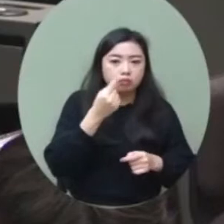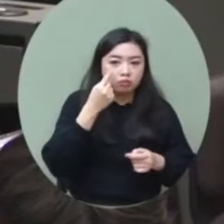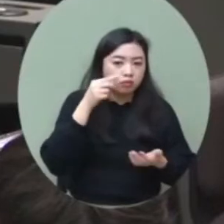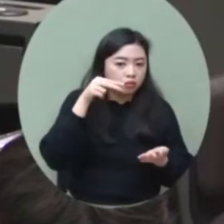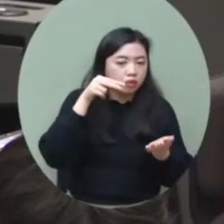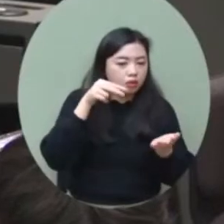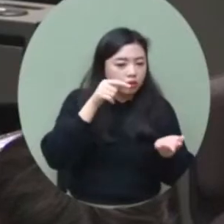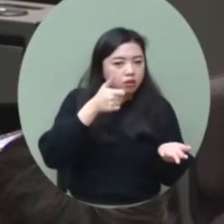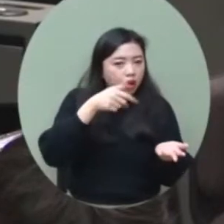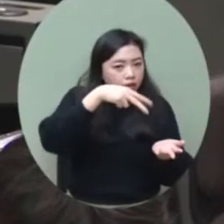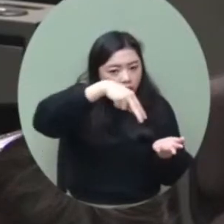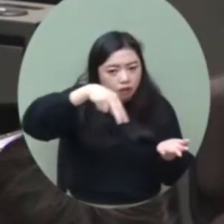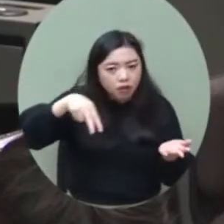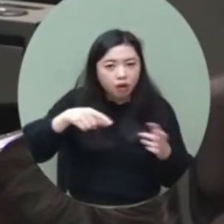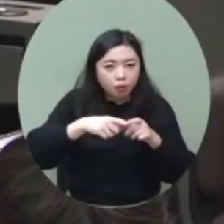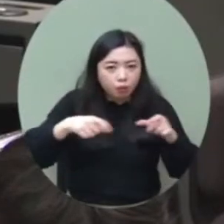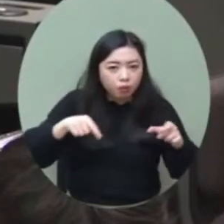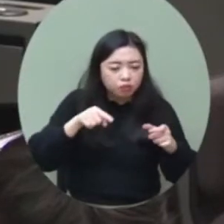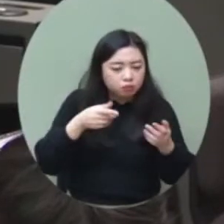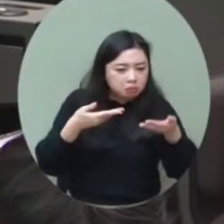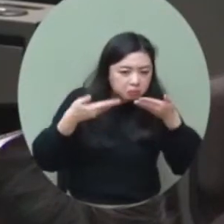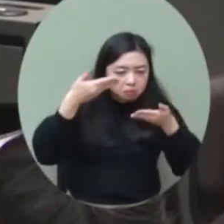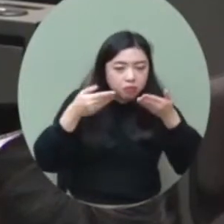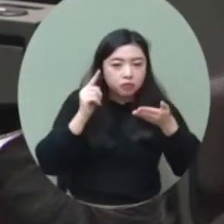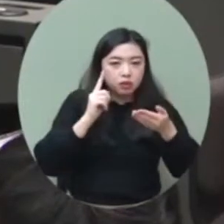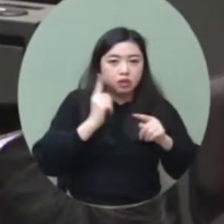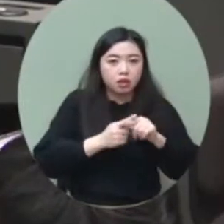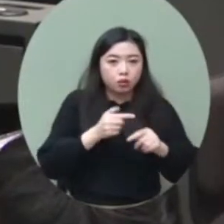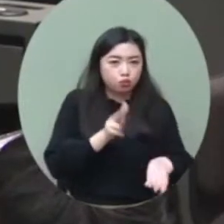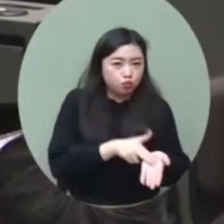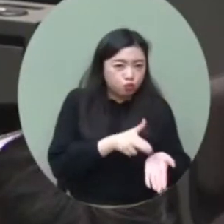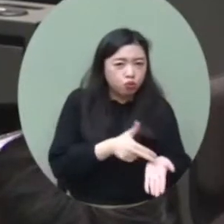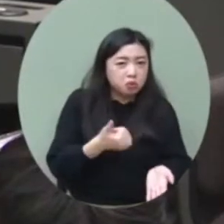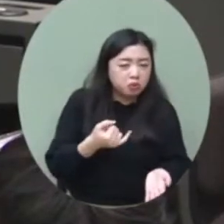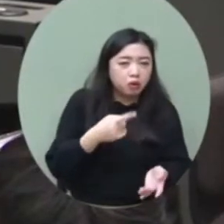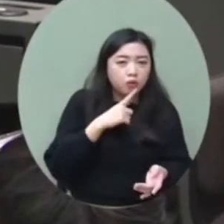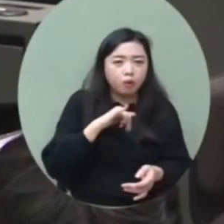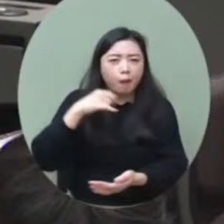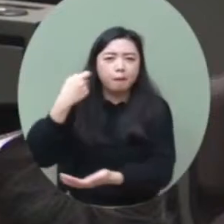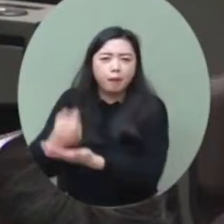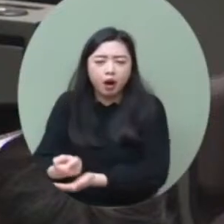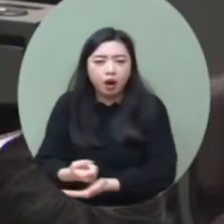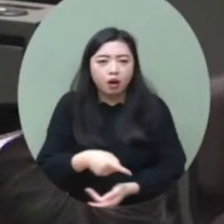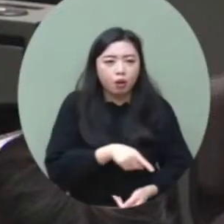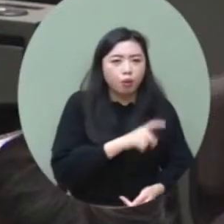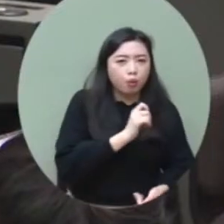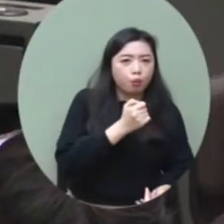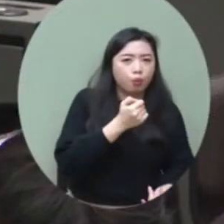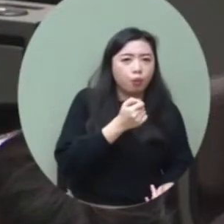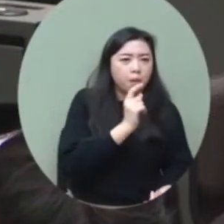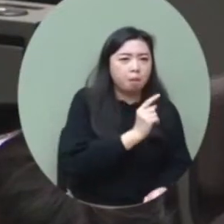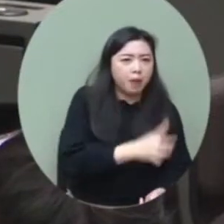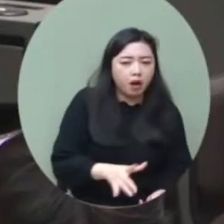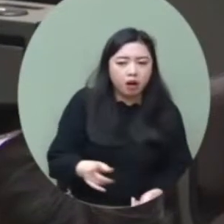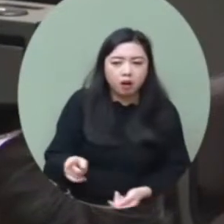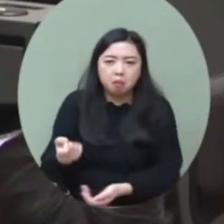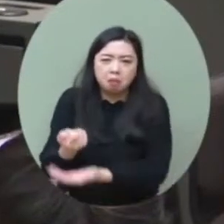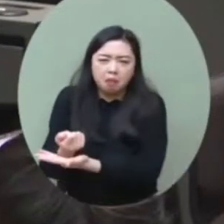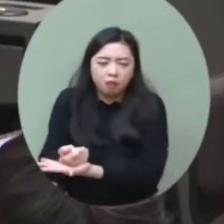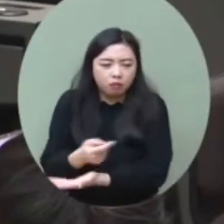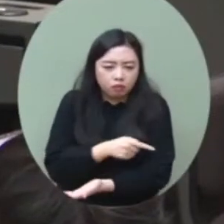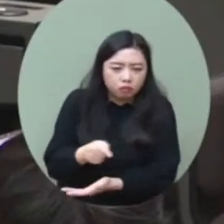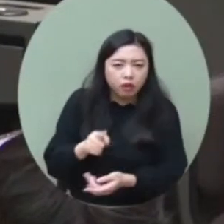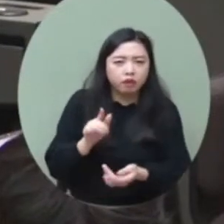they received certification. So how can the public know whether the certification